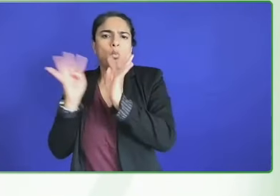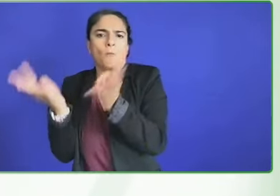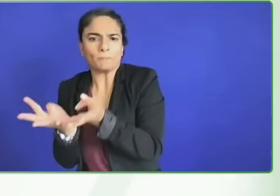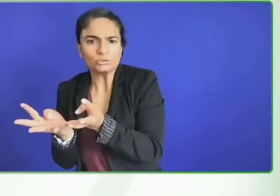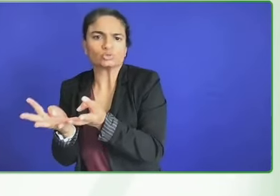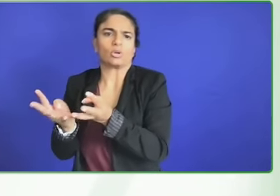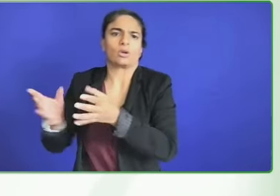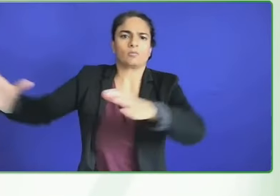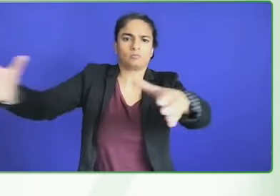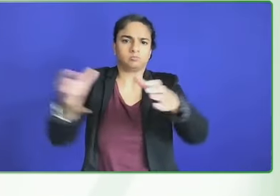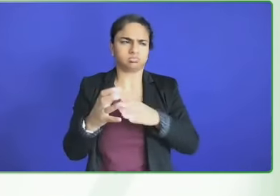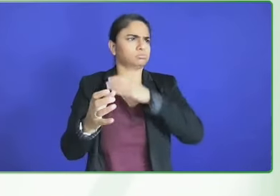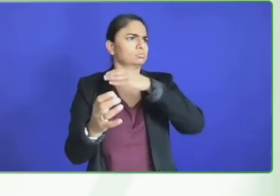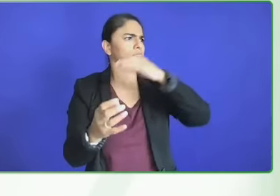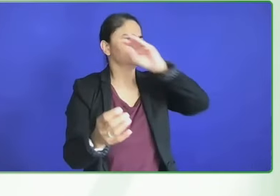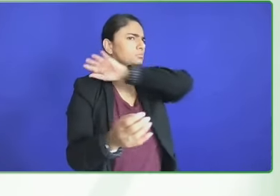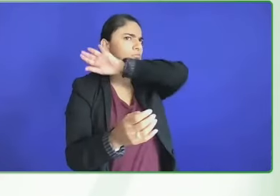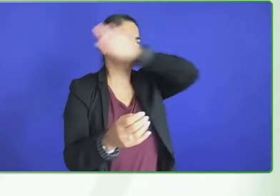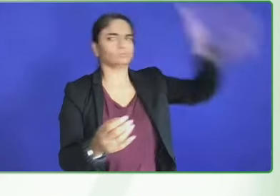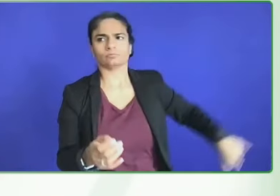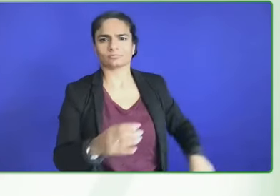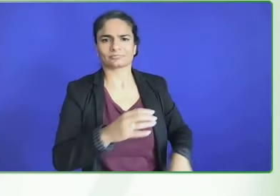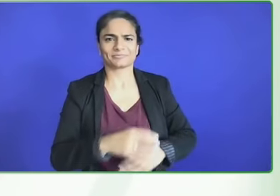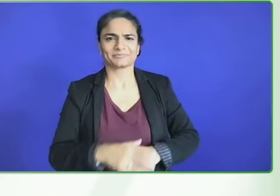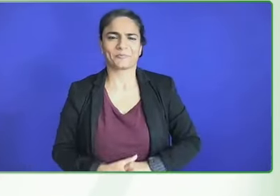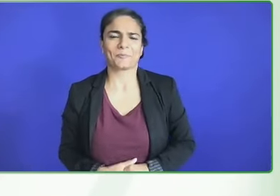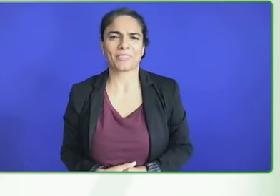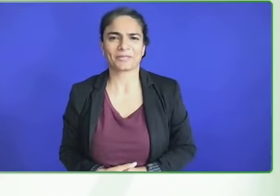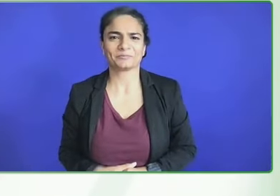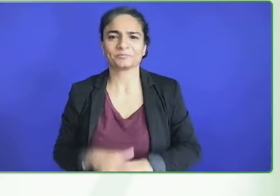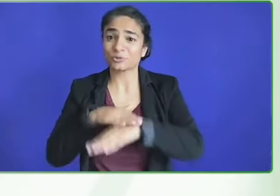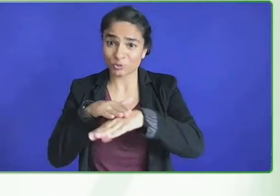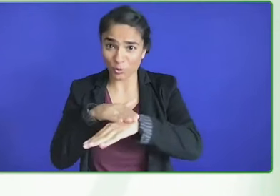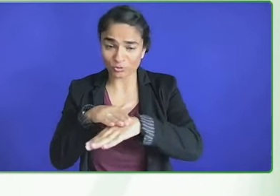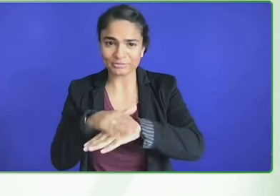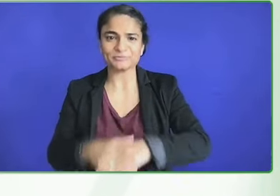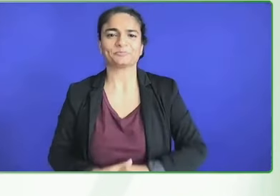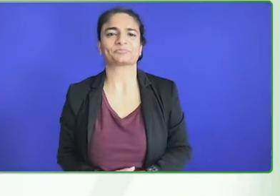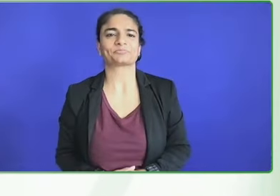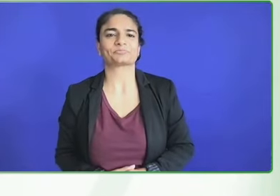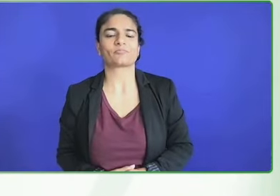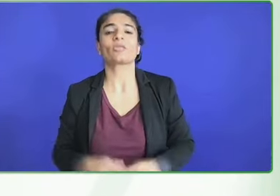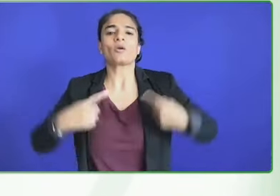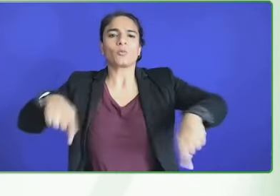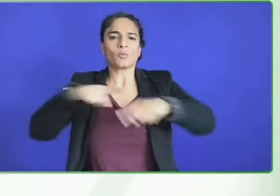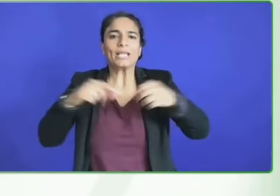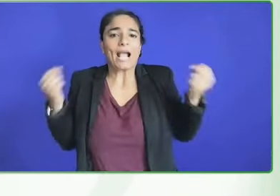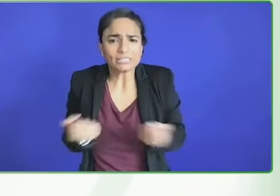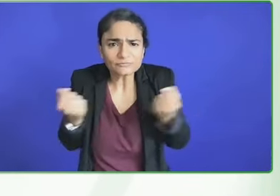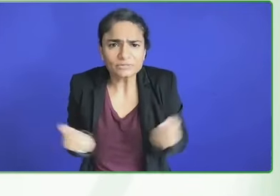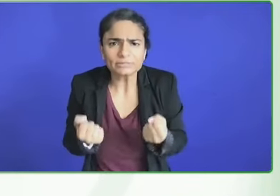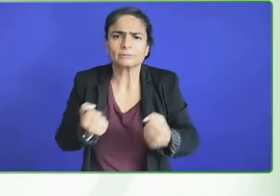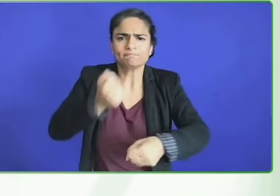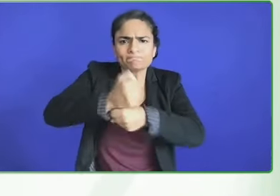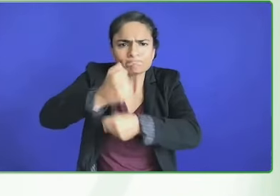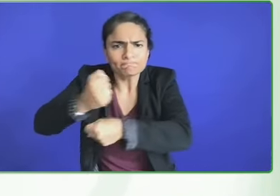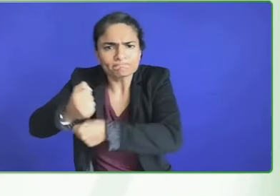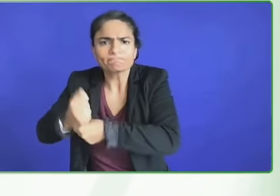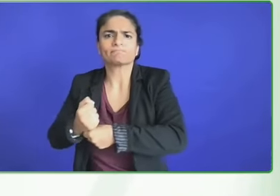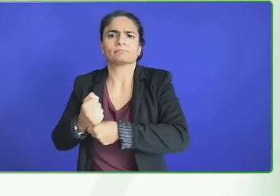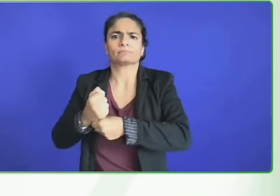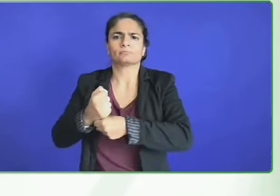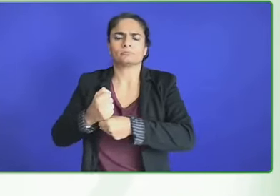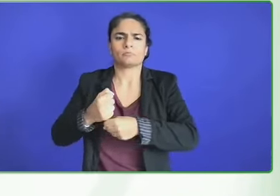talking in the next presentation, in the next session. But also we are producing this year some guidance on independent